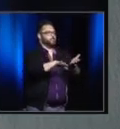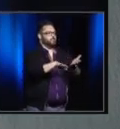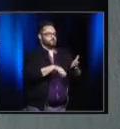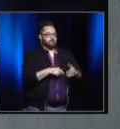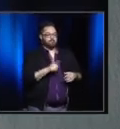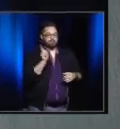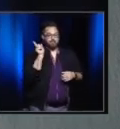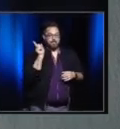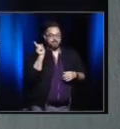is.